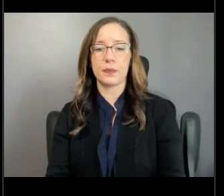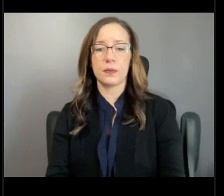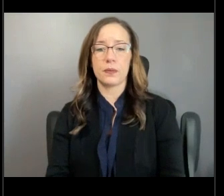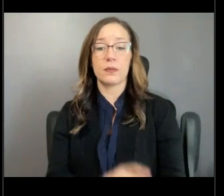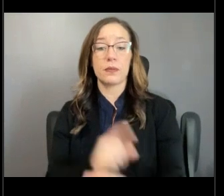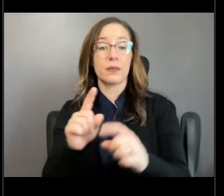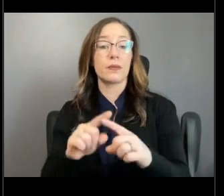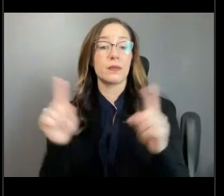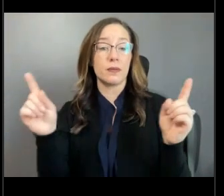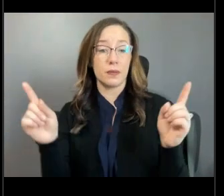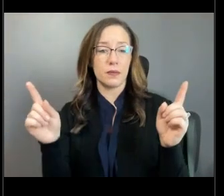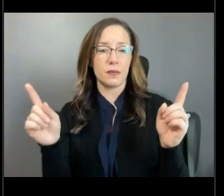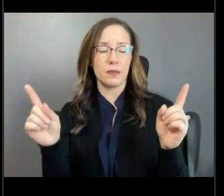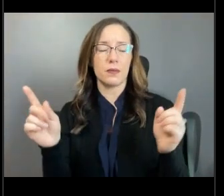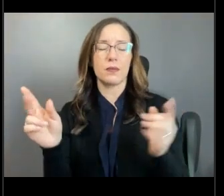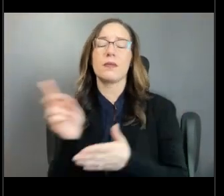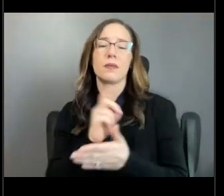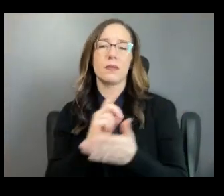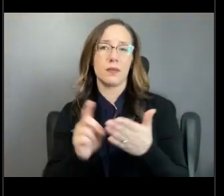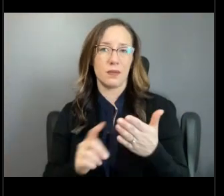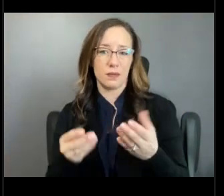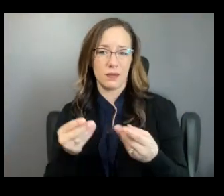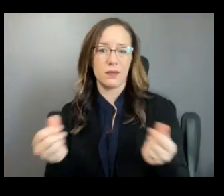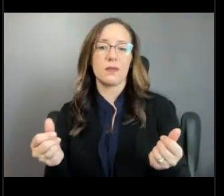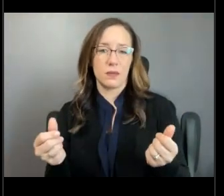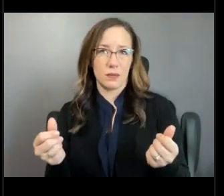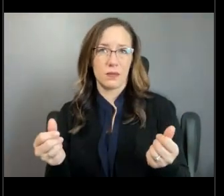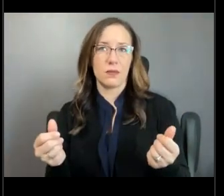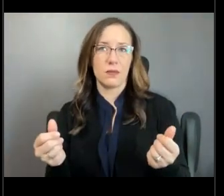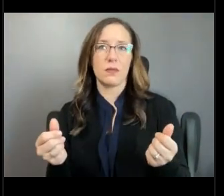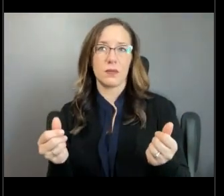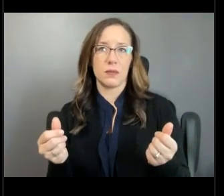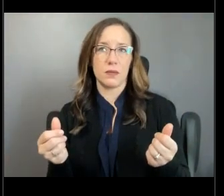However, there is a design solution.